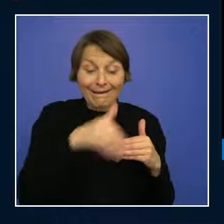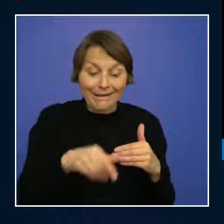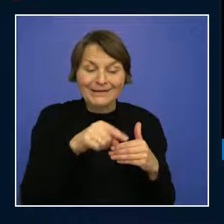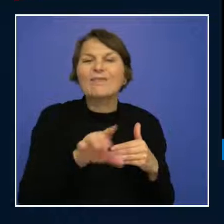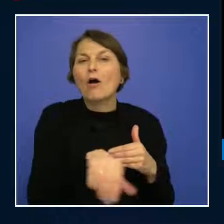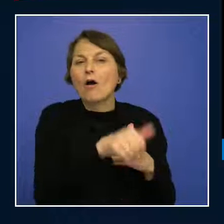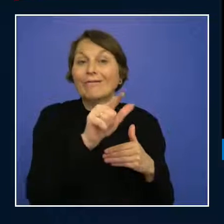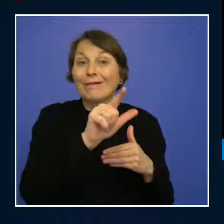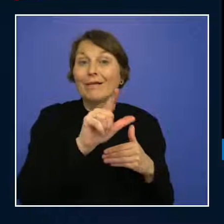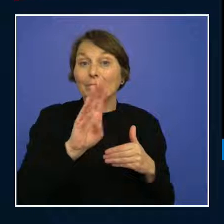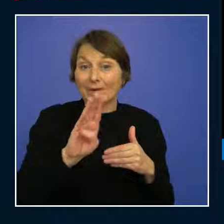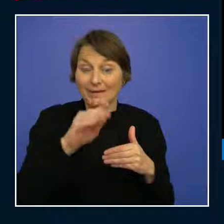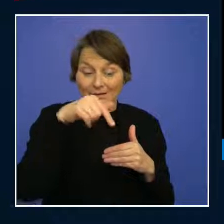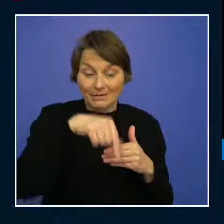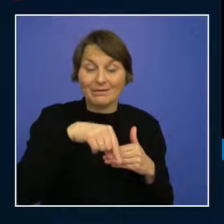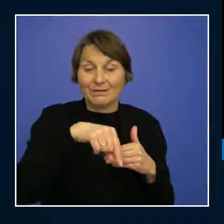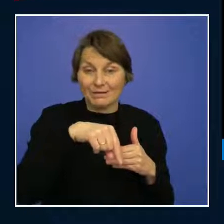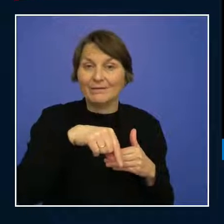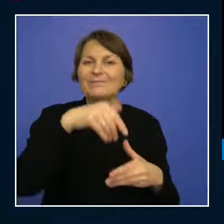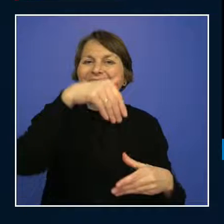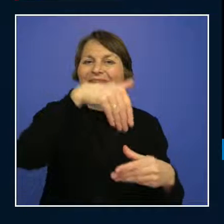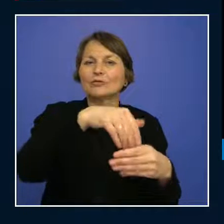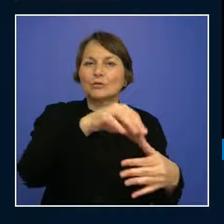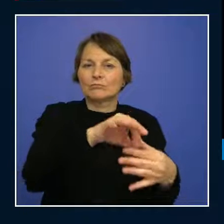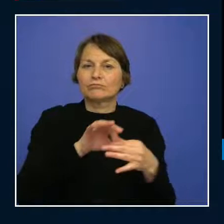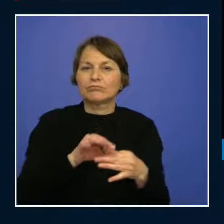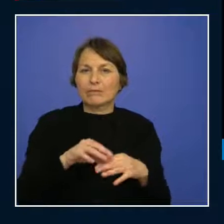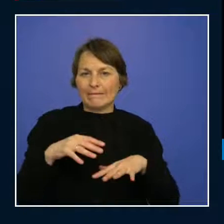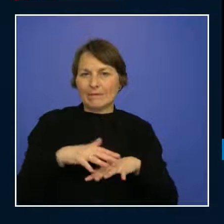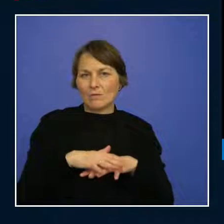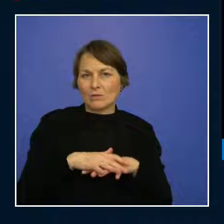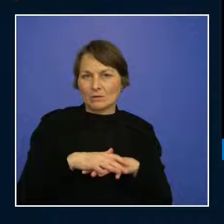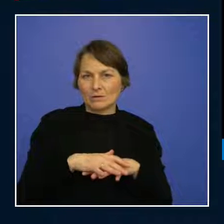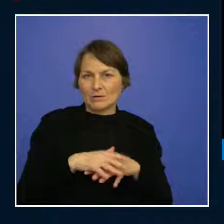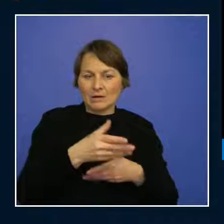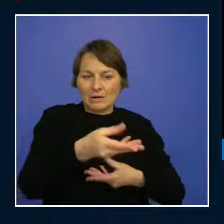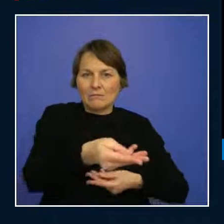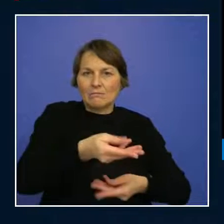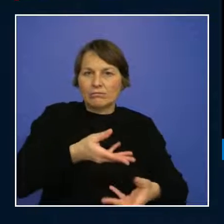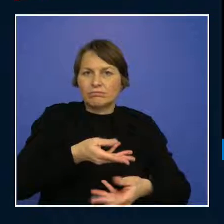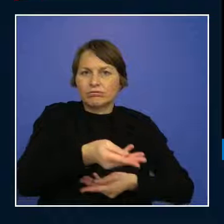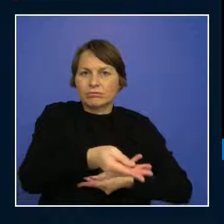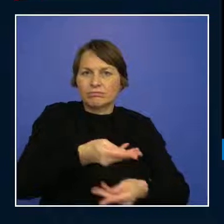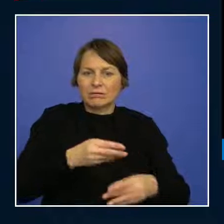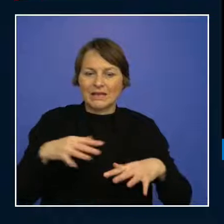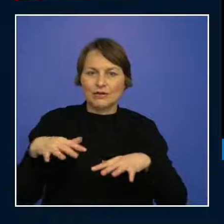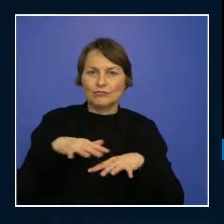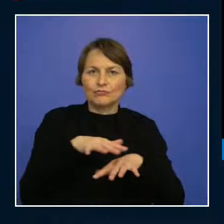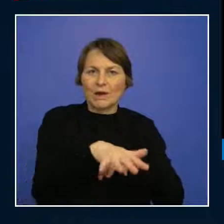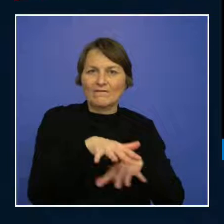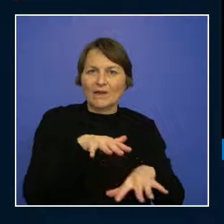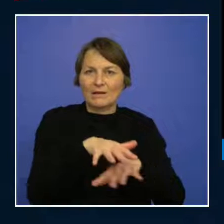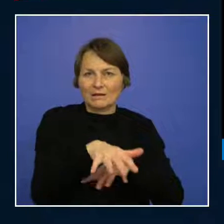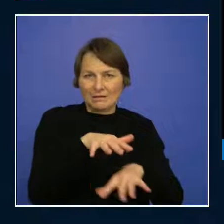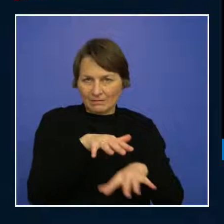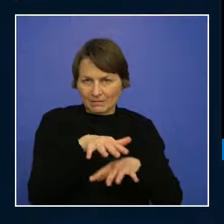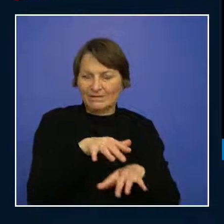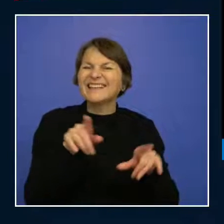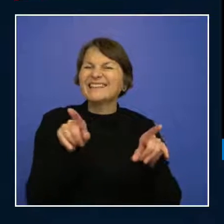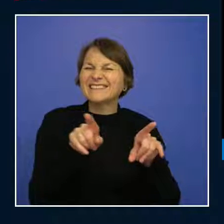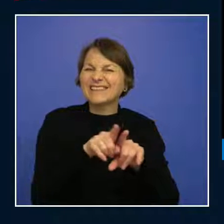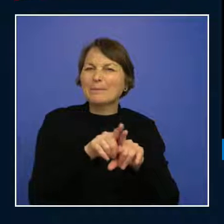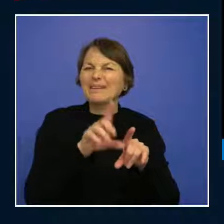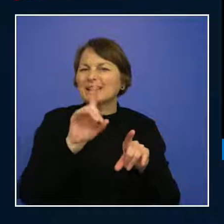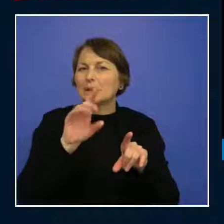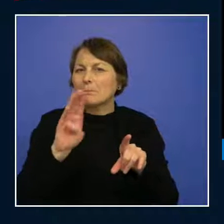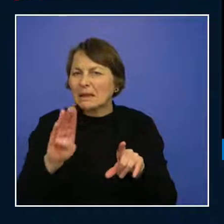is internal to your network. And then it would pass that traffic on to, say, the database side of your application, or